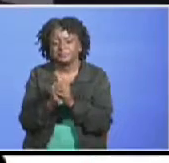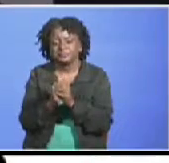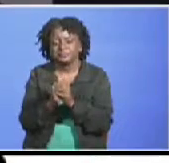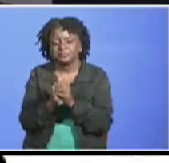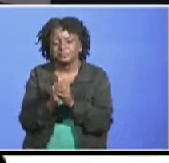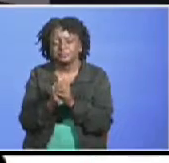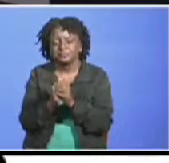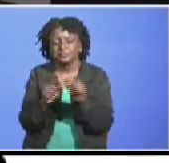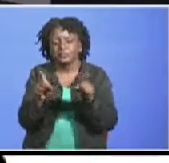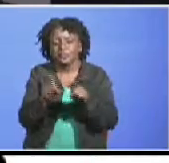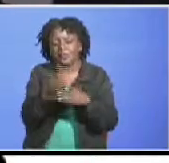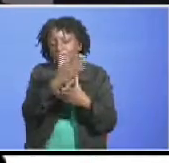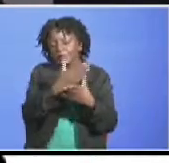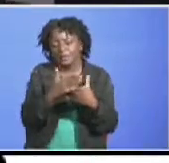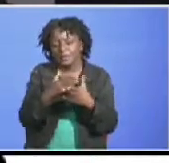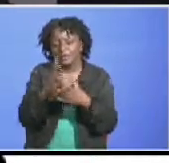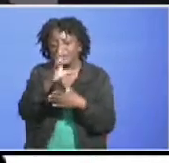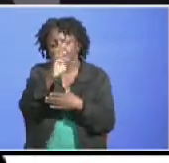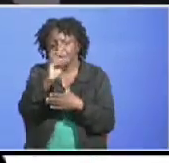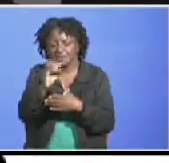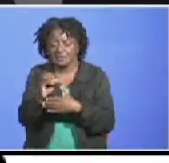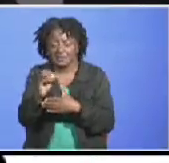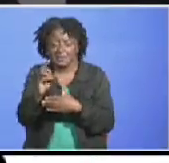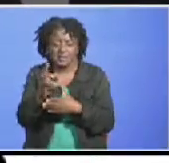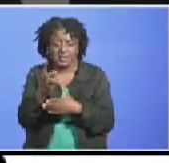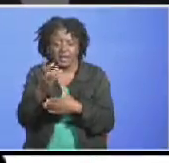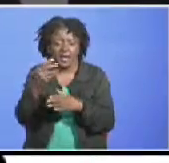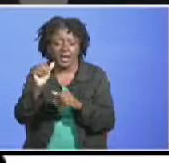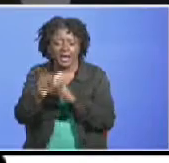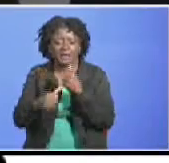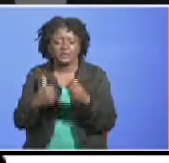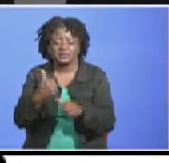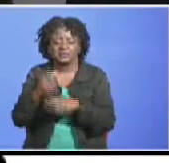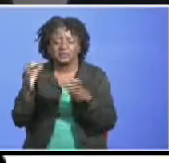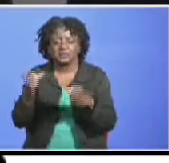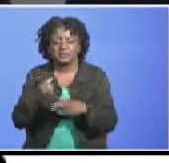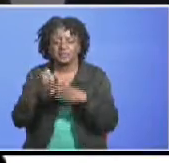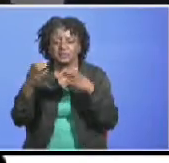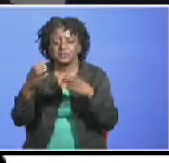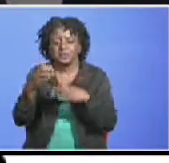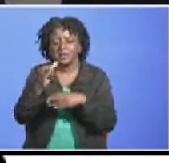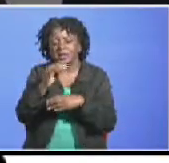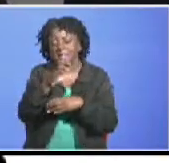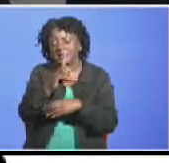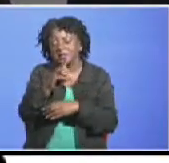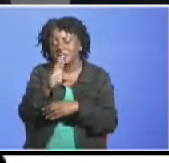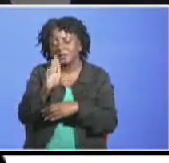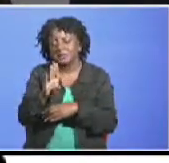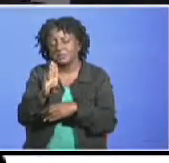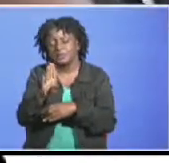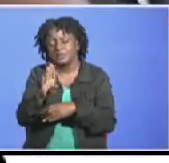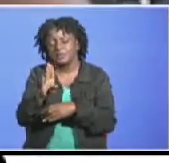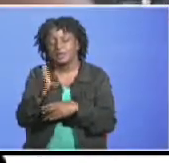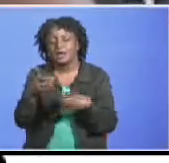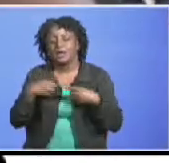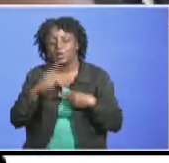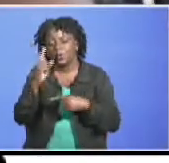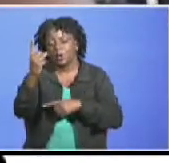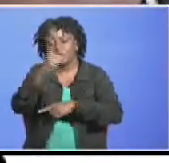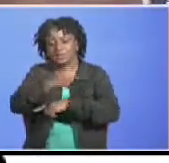Well, as part of its 60th anniversary celebrations, the Inter-American Development Bank held a one-day forum on